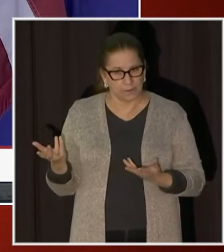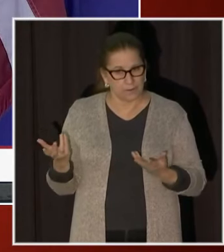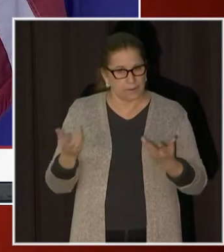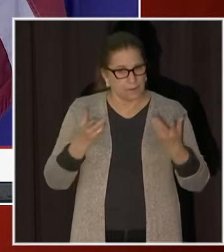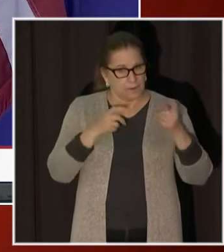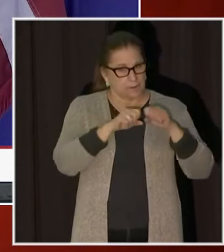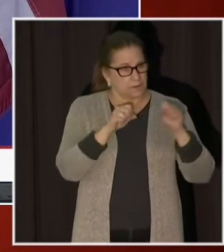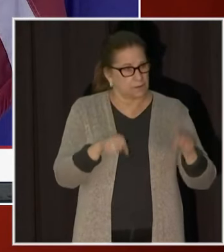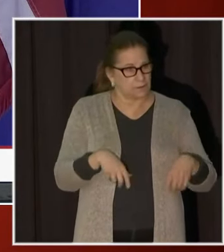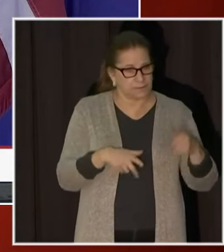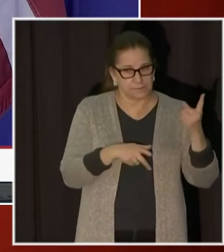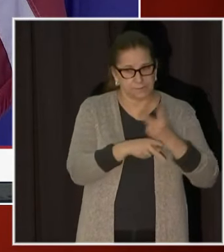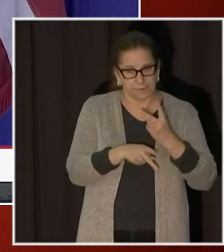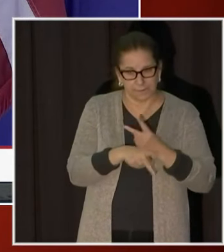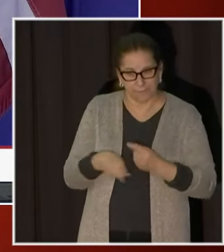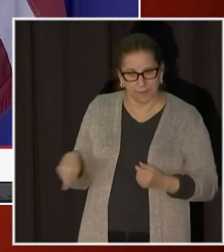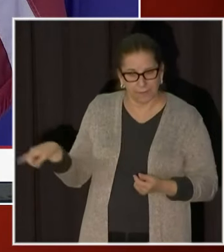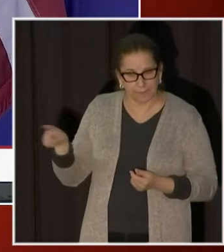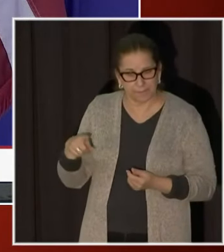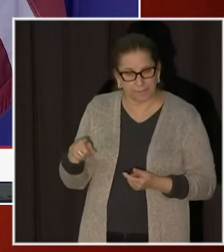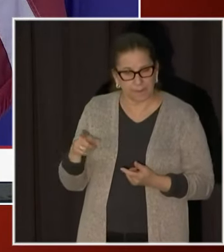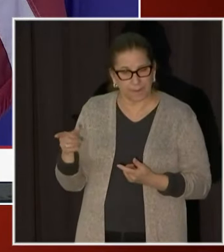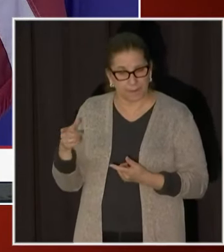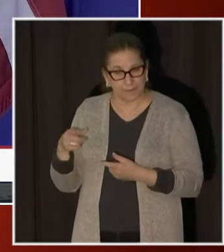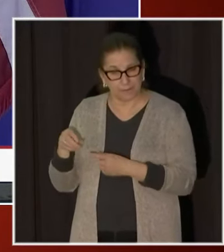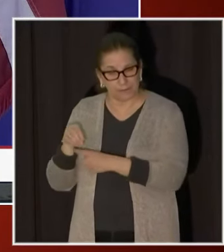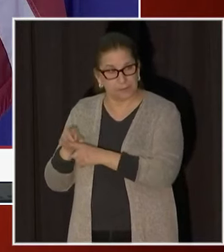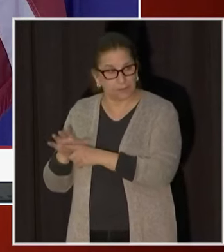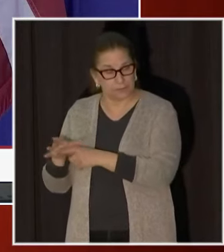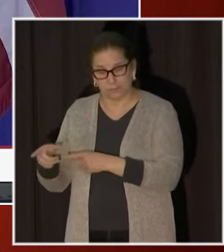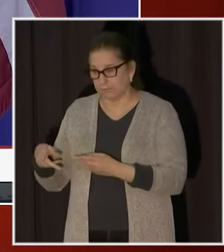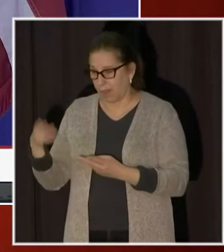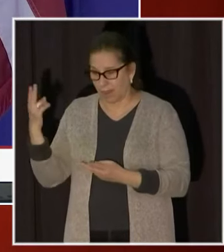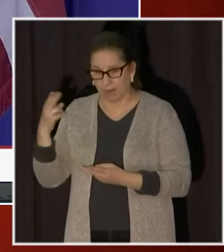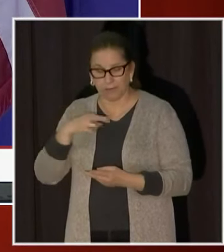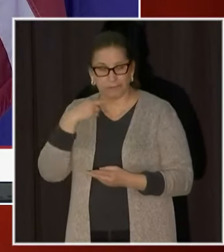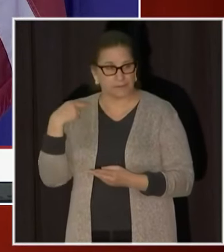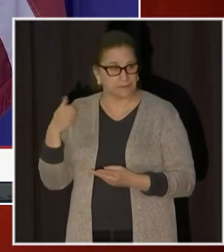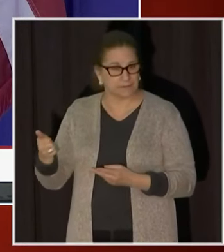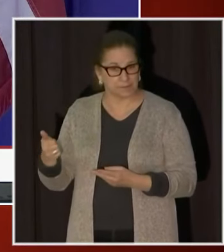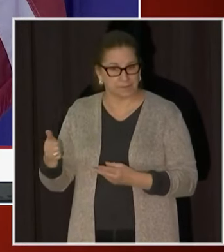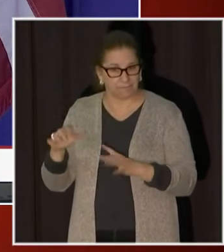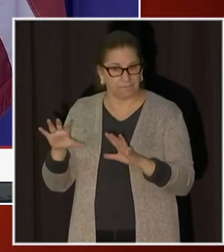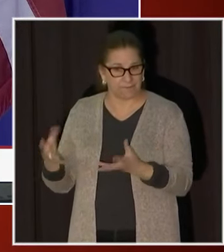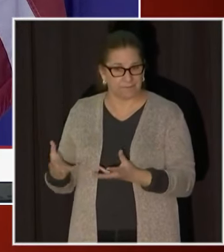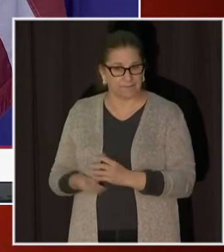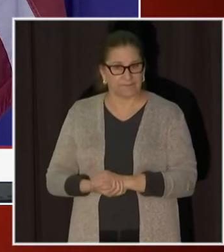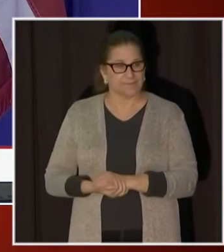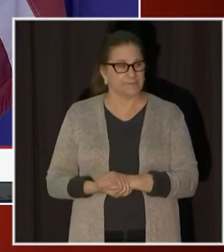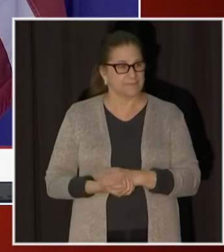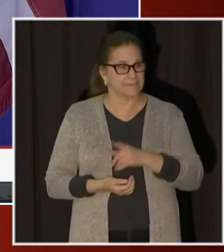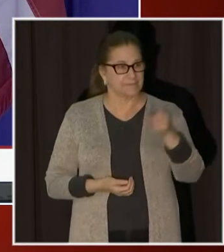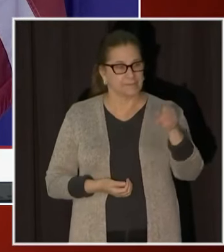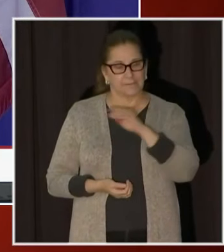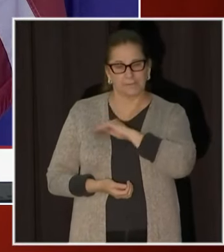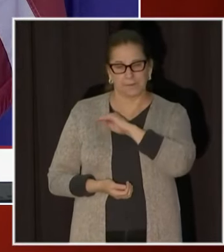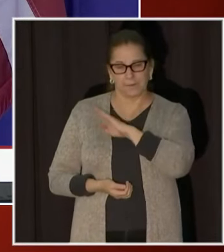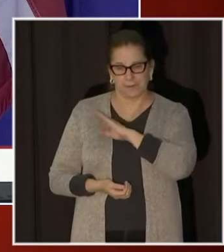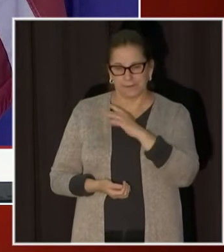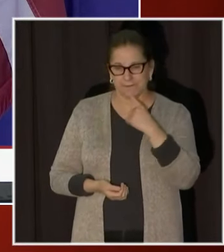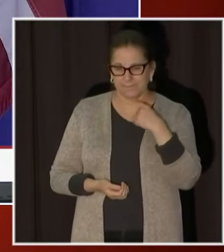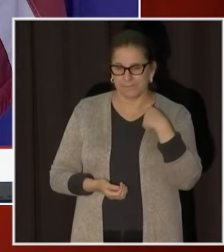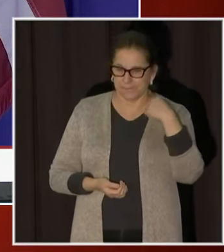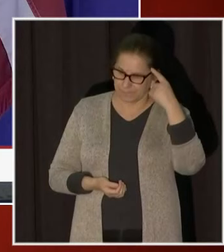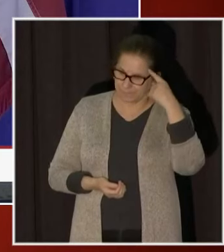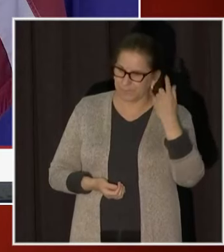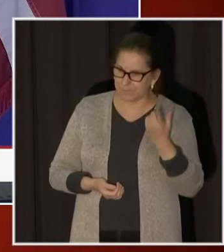those who are exposed or at high risk? I think, and Director Geldhardt's not here today. He's been working hand